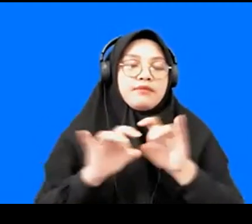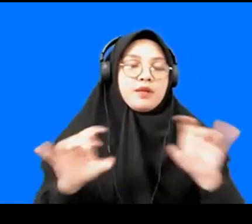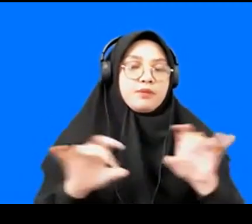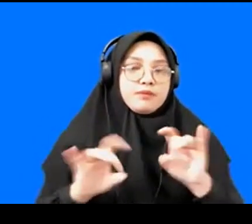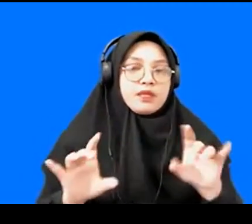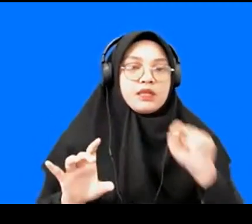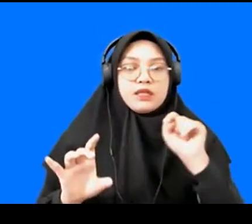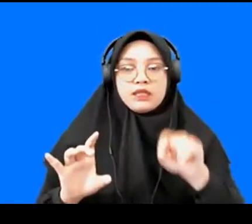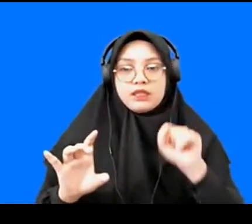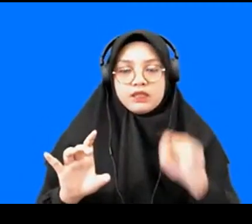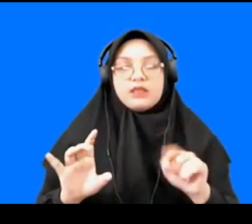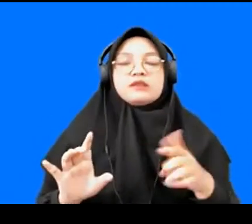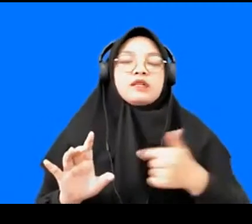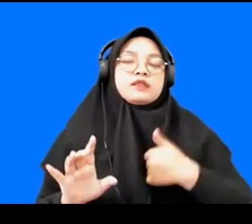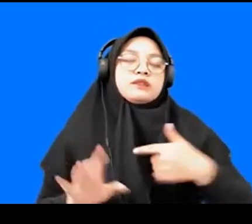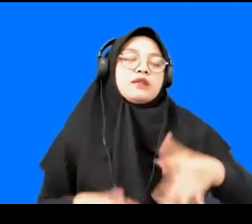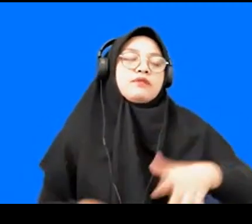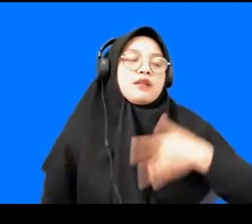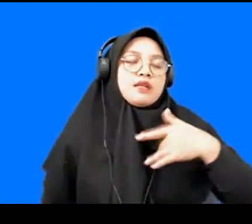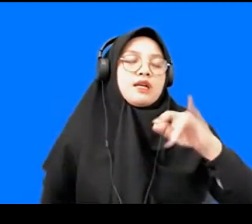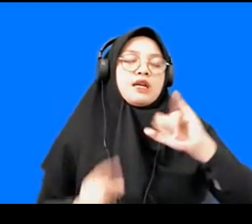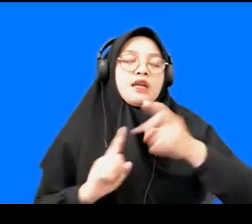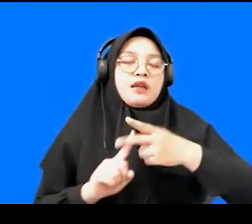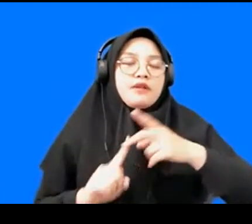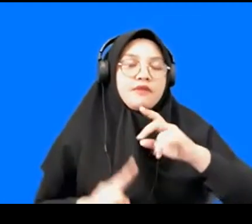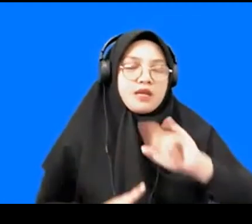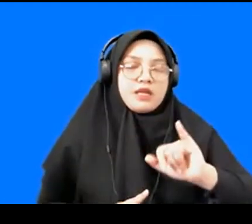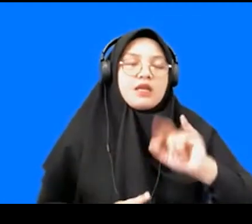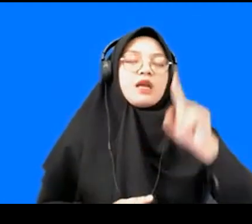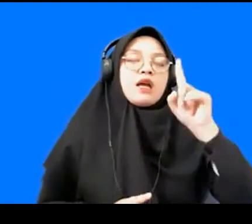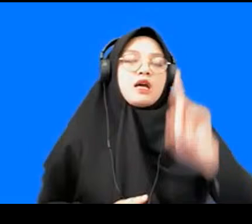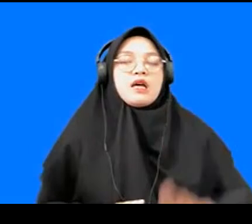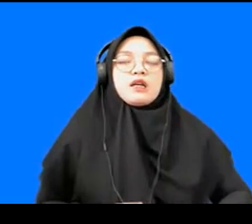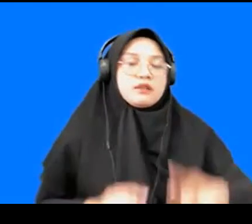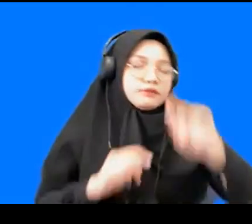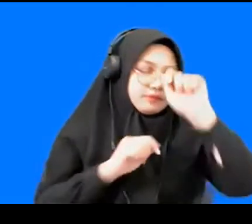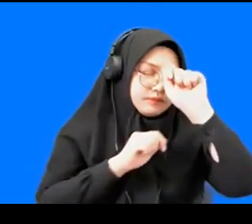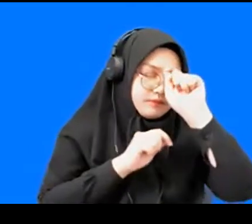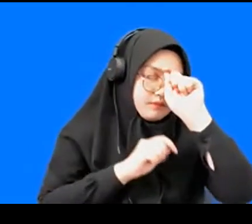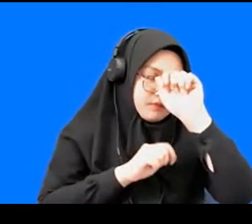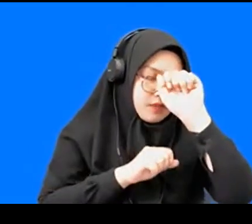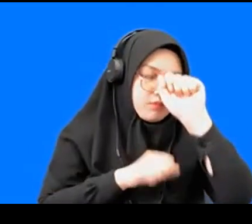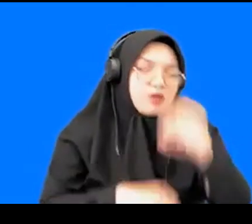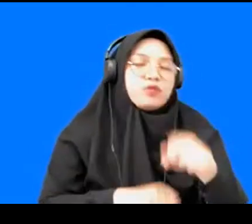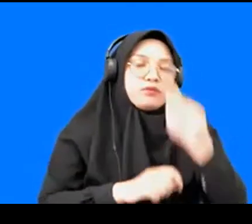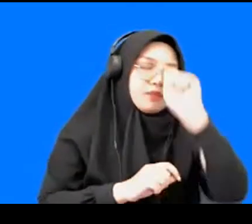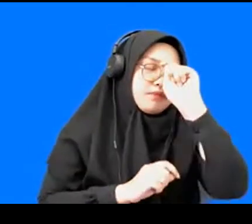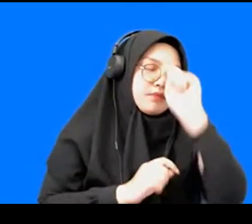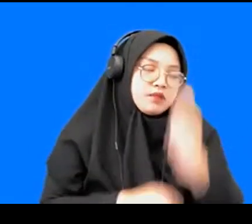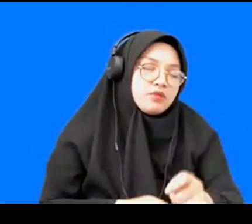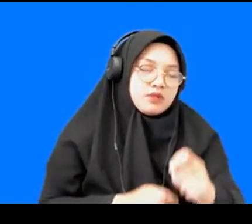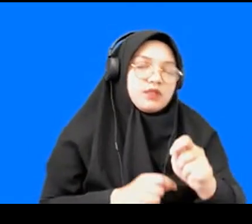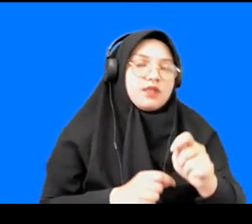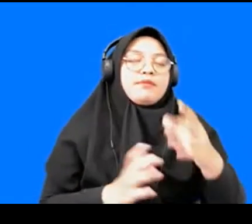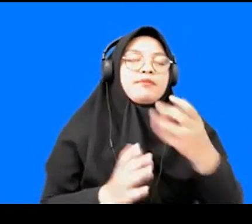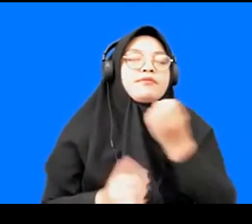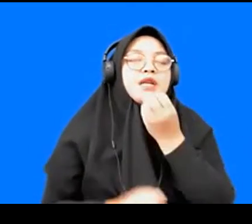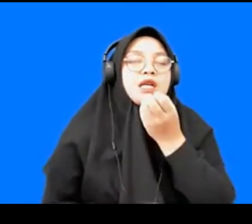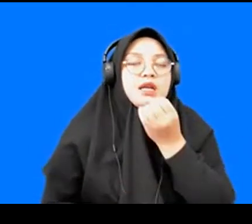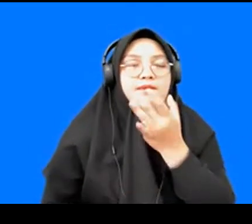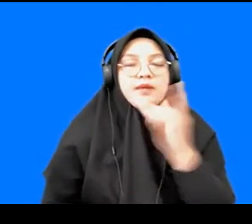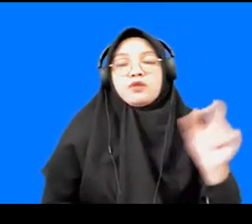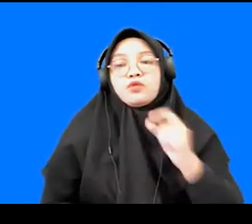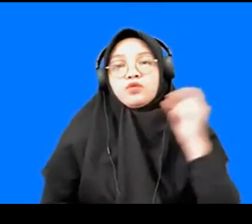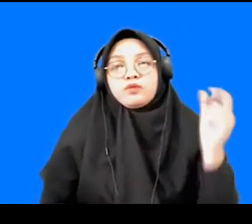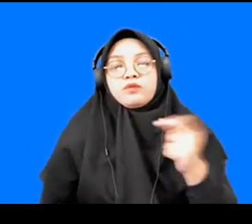be made to comply with citizens' worldviews, and not that we go along with what